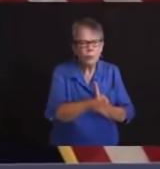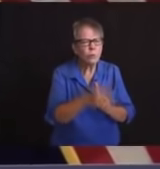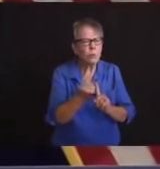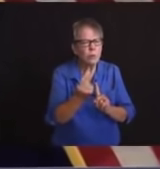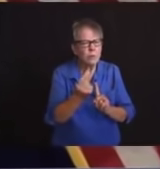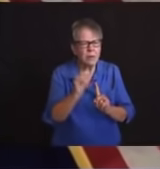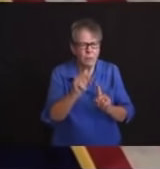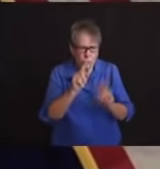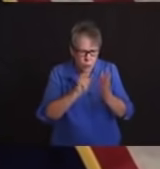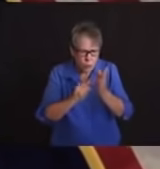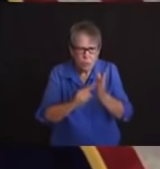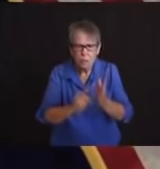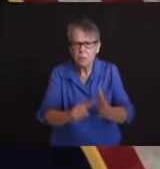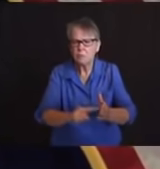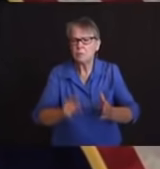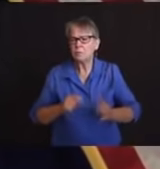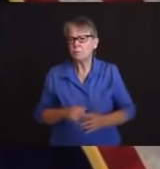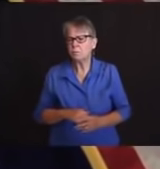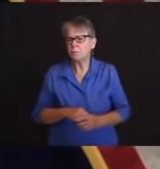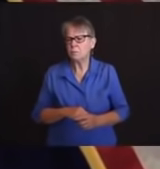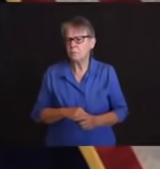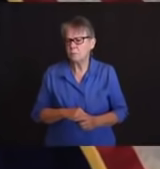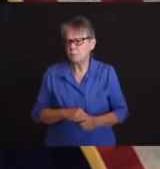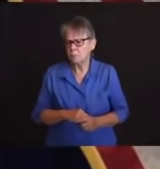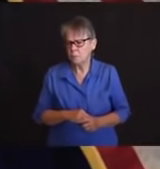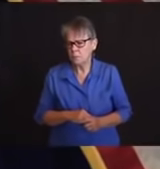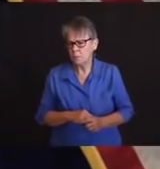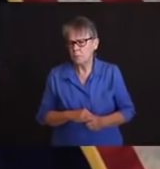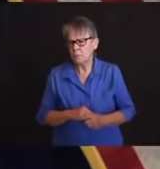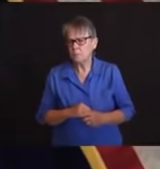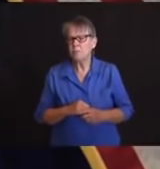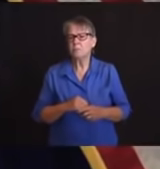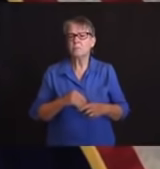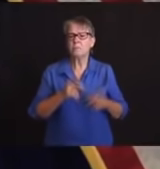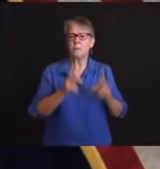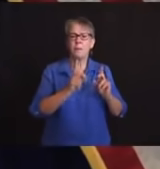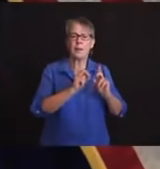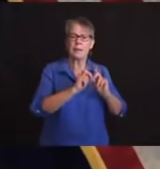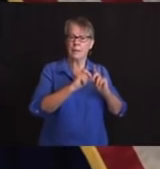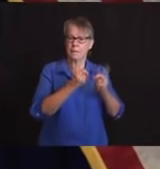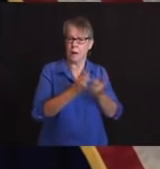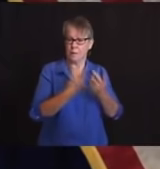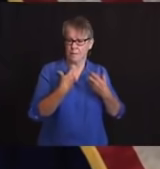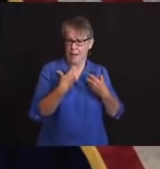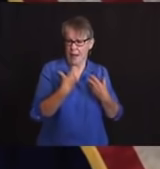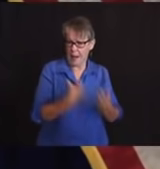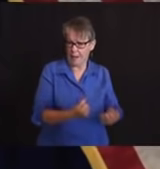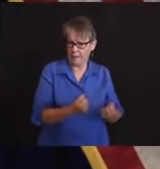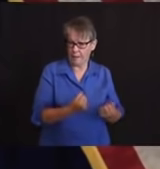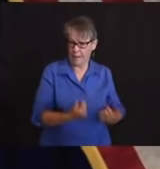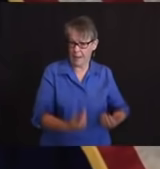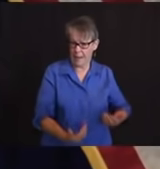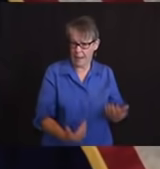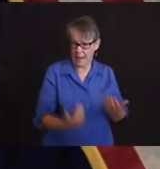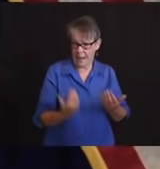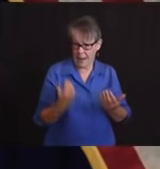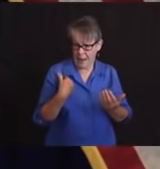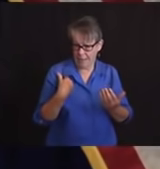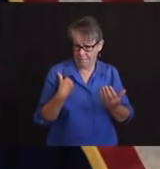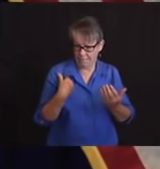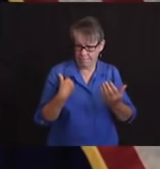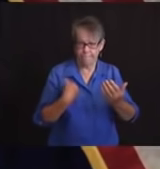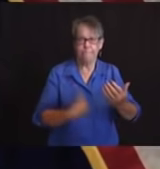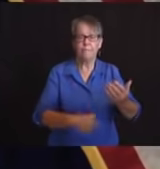components and what the school districts need to do, but our guidelines from the Department of Health and their Communicable Disease Service do outline if a student gets